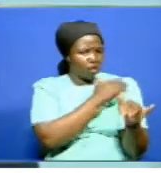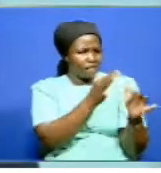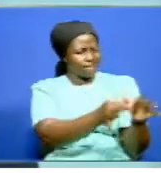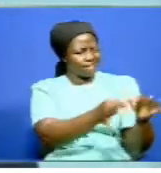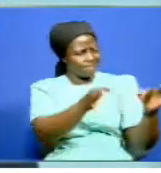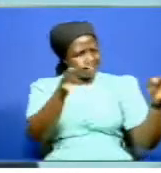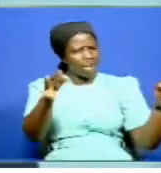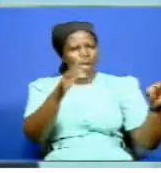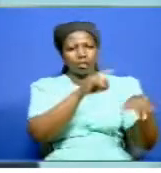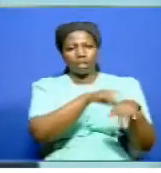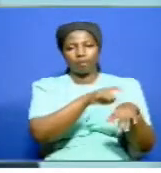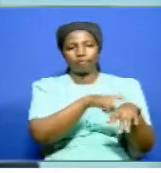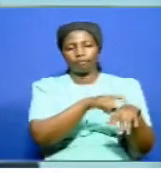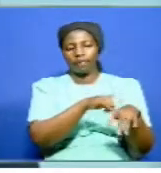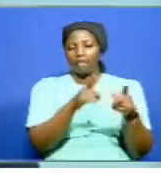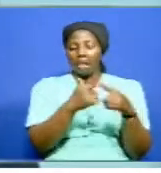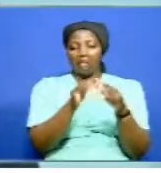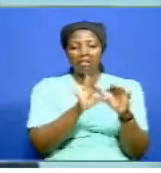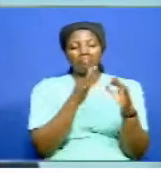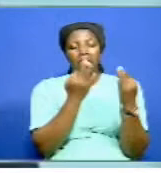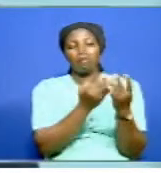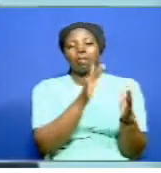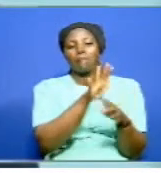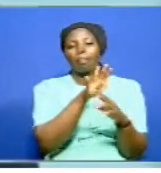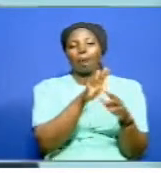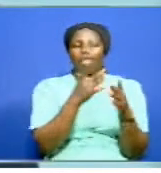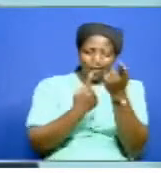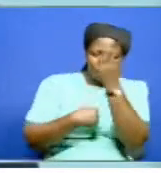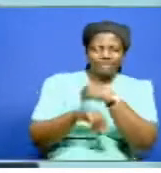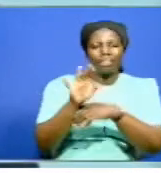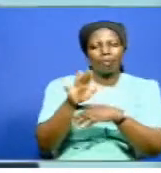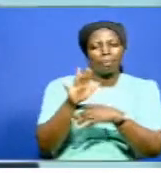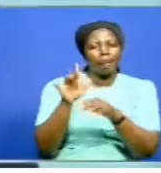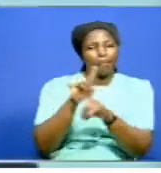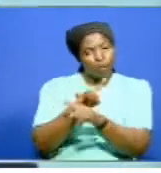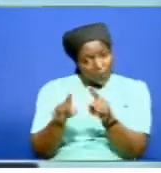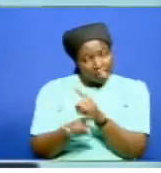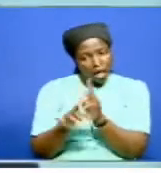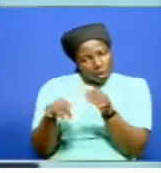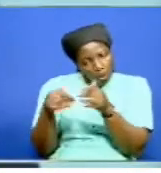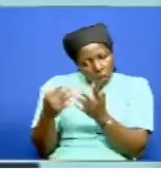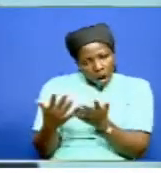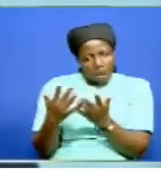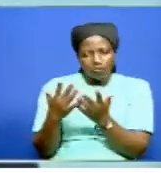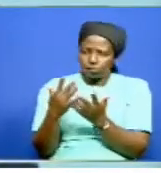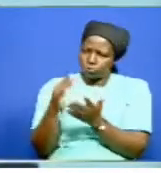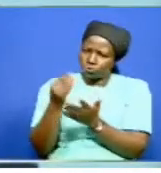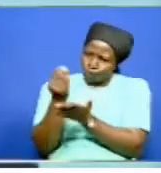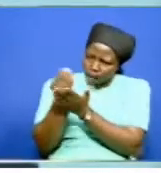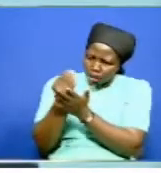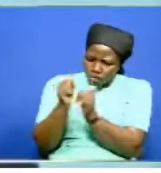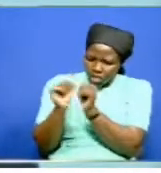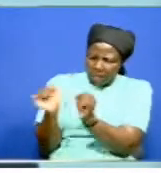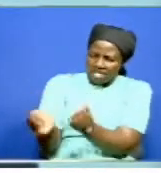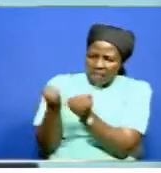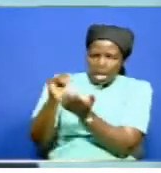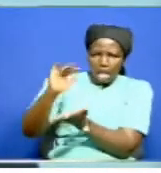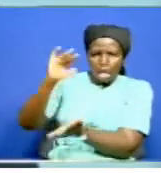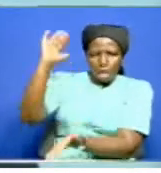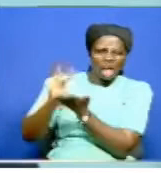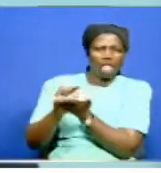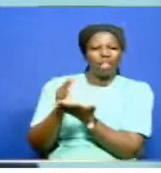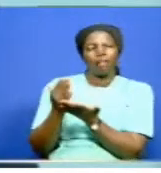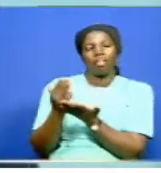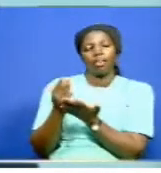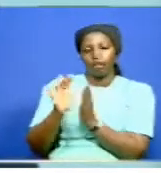forcing the families to even sell their property or deplete their savings, and therefore leaving such families